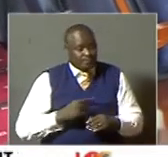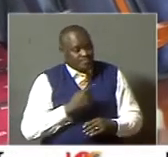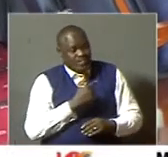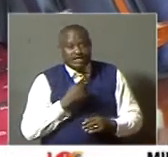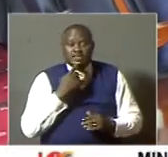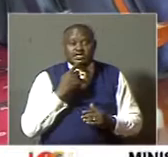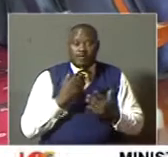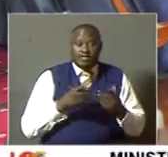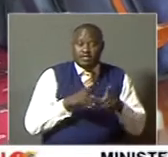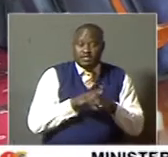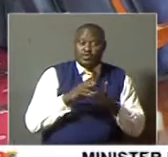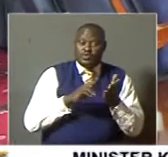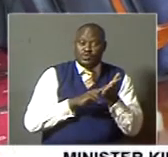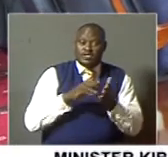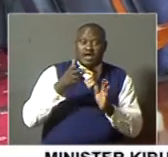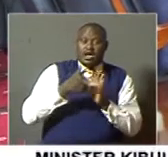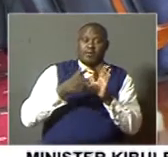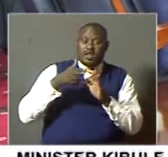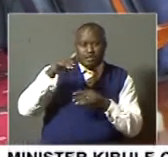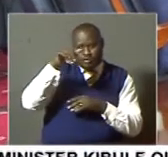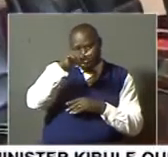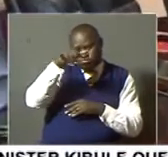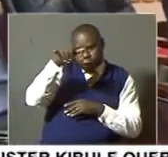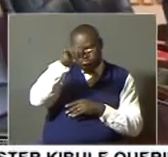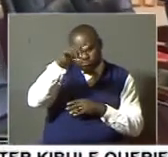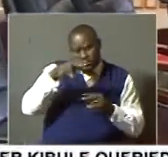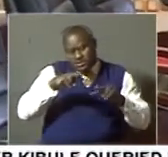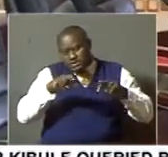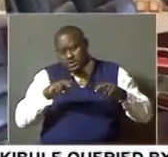using drones to monitor water levels for pollution for